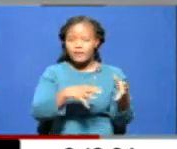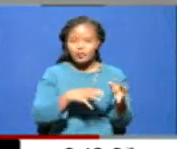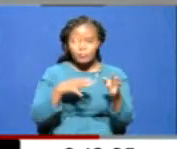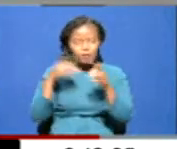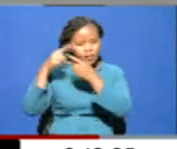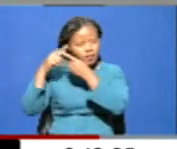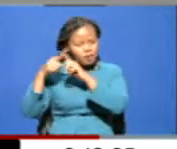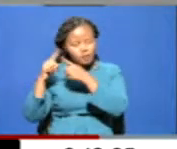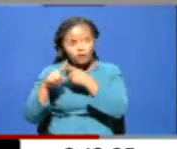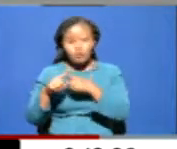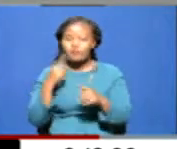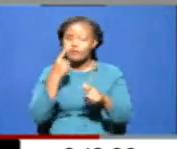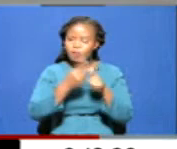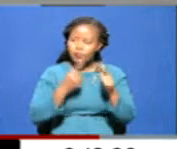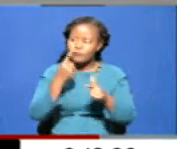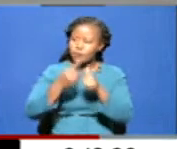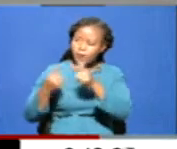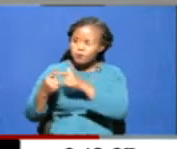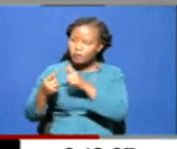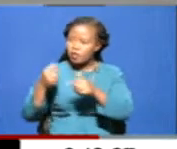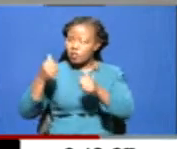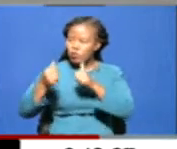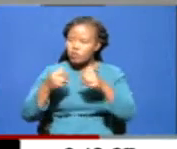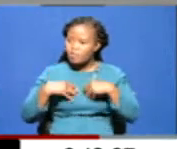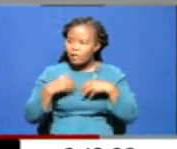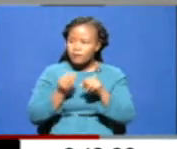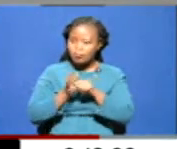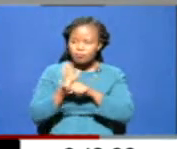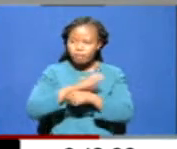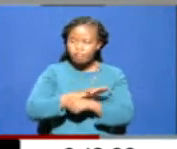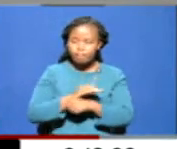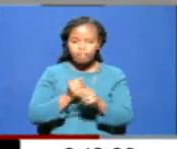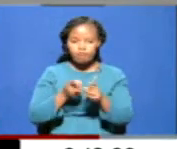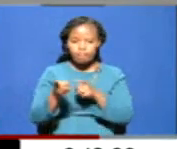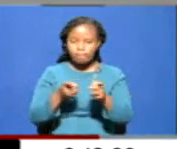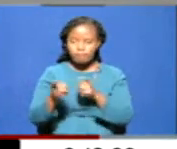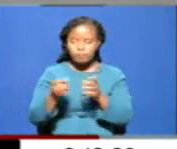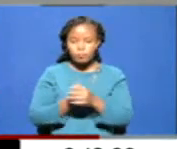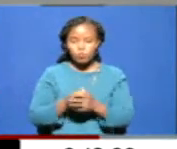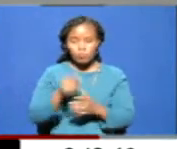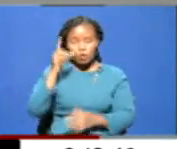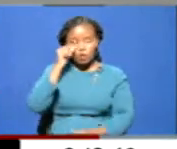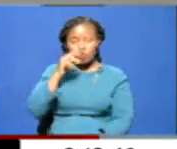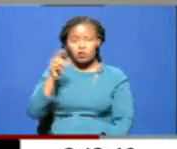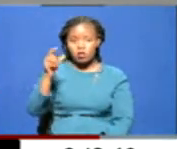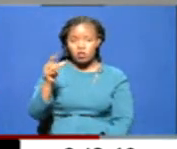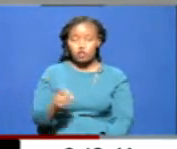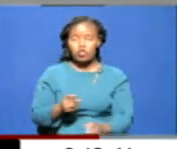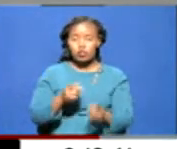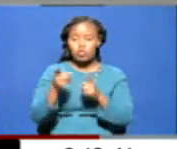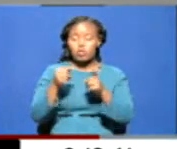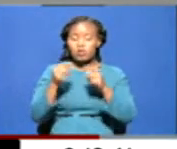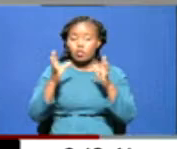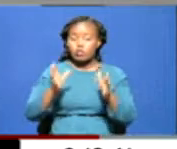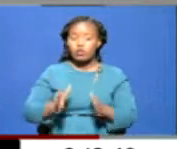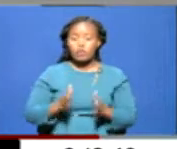has mainly been dominated by the COVID-19 pandemic. Coast Region Controller of Programs, Anne Kazungu, said,